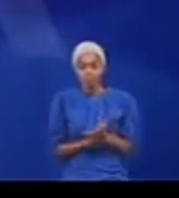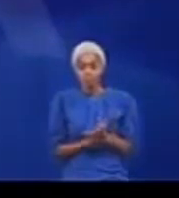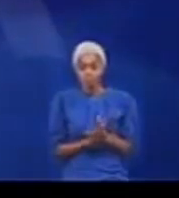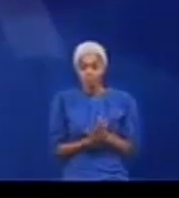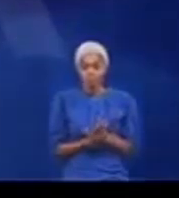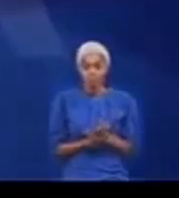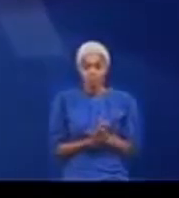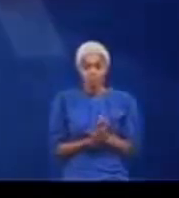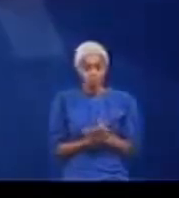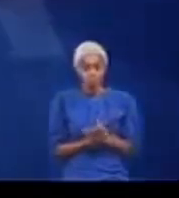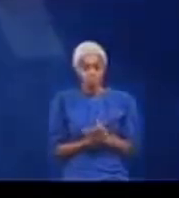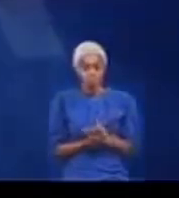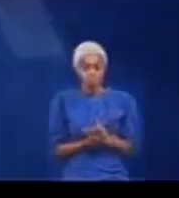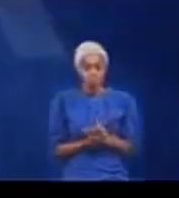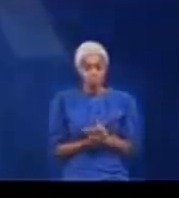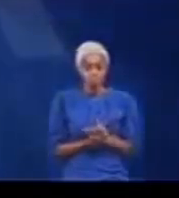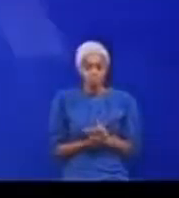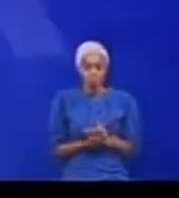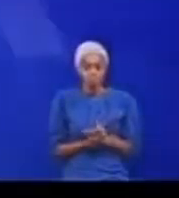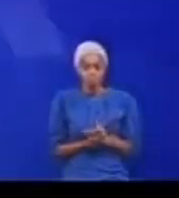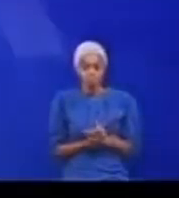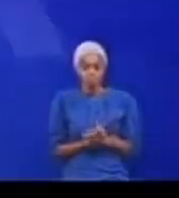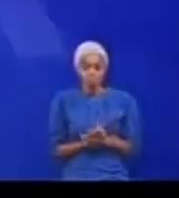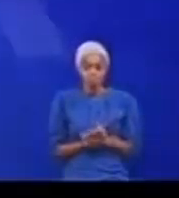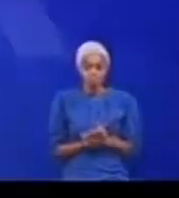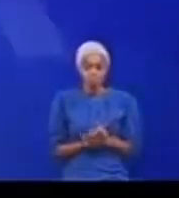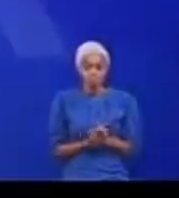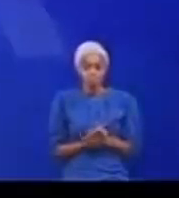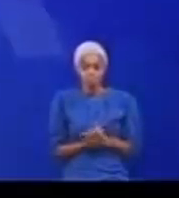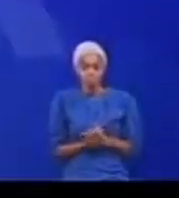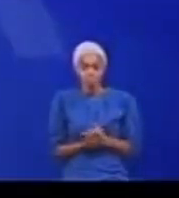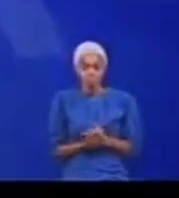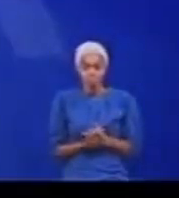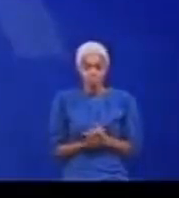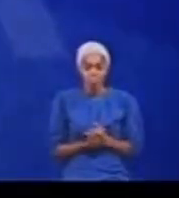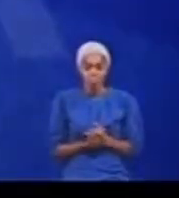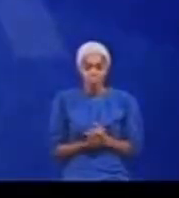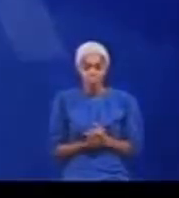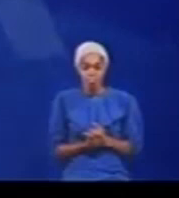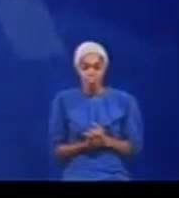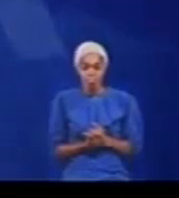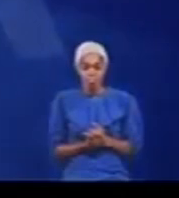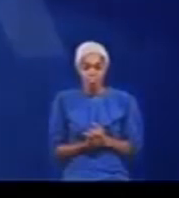praise. We shout out your